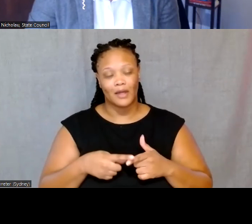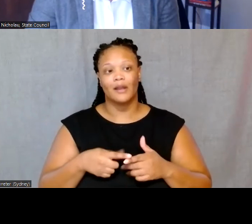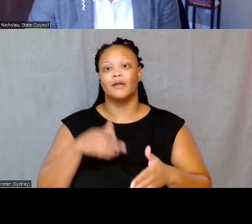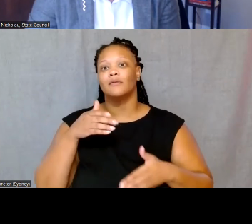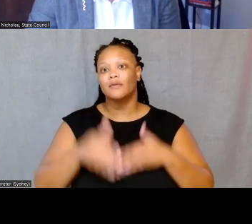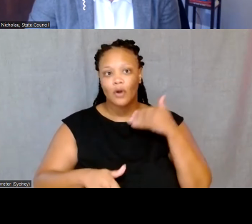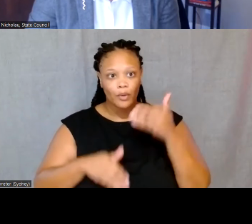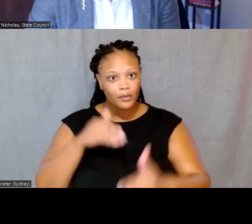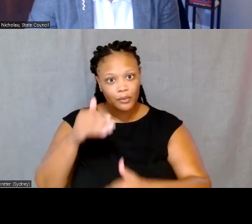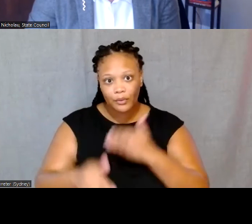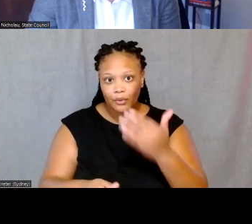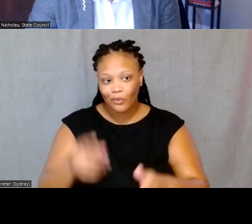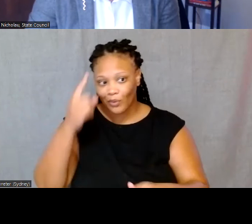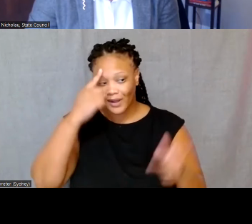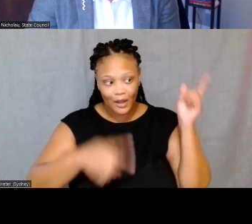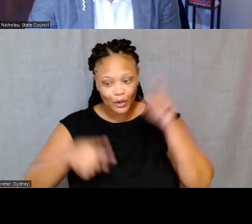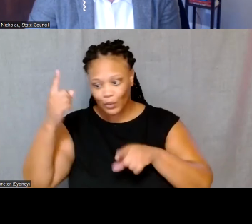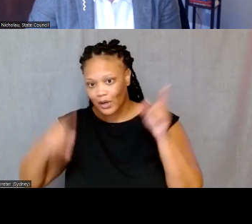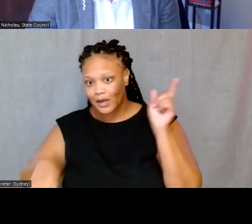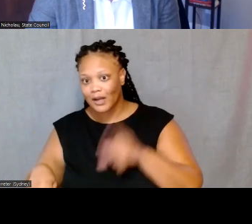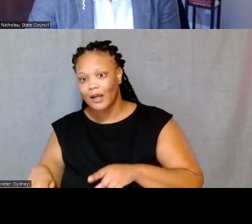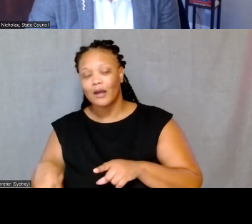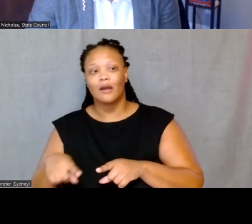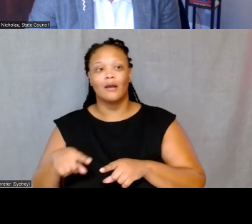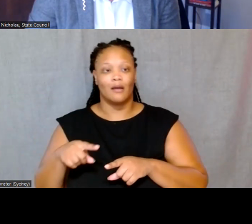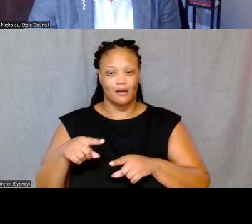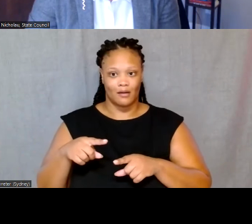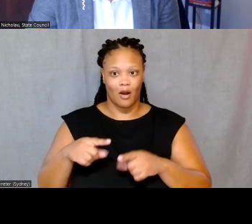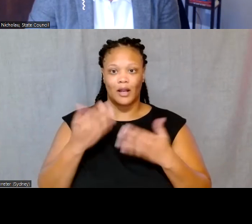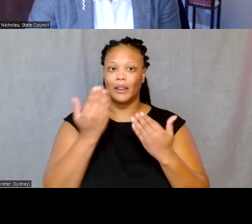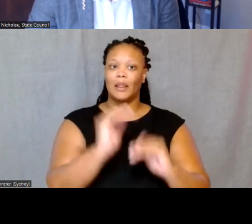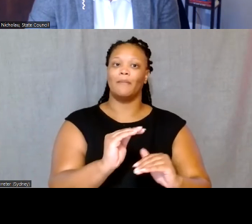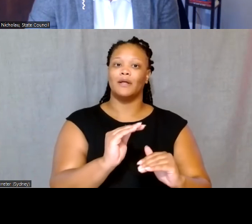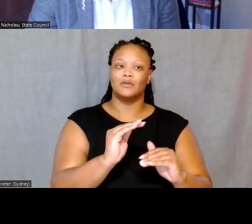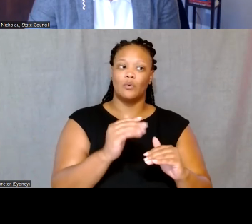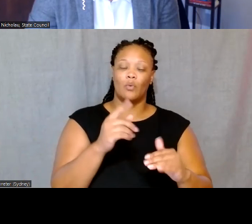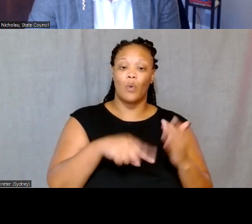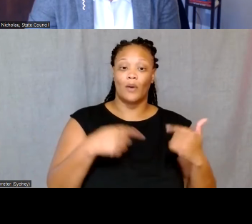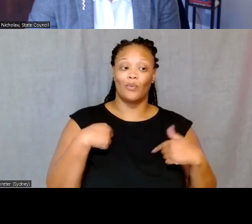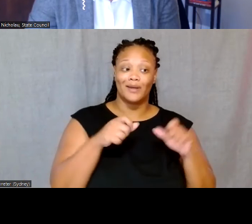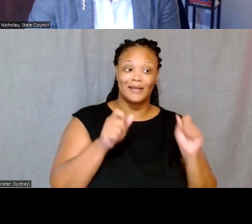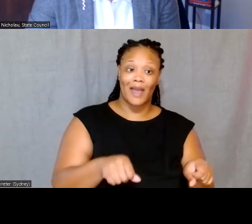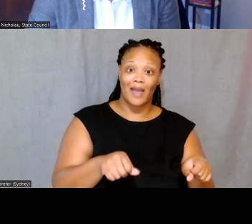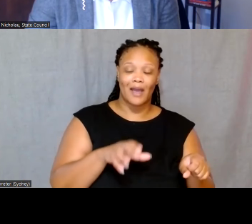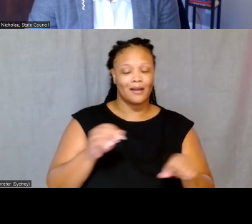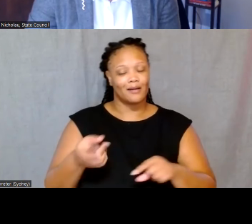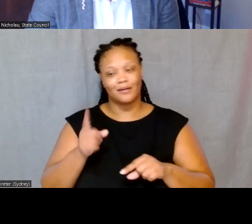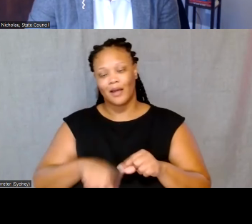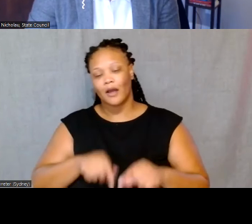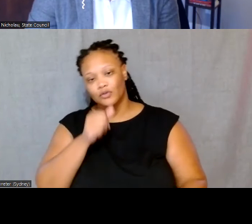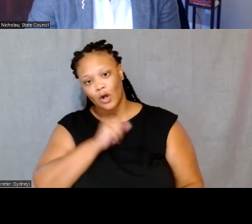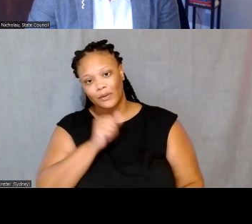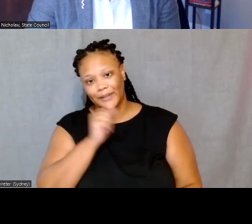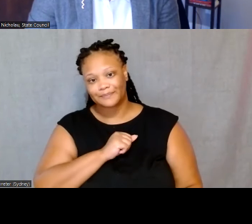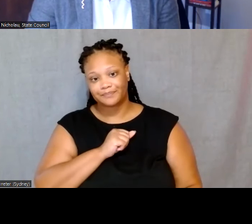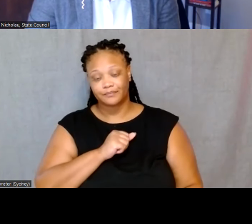legislative process what we can or what we cannot tolerate for changes to our priorities. A lot of folks get nervous